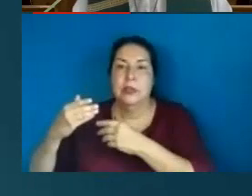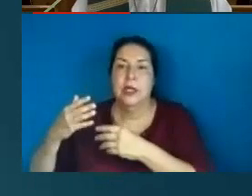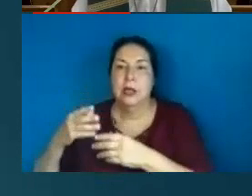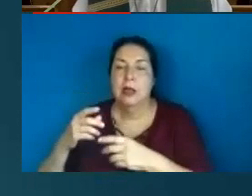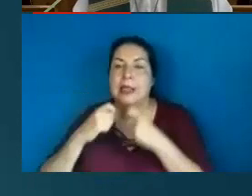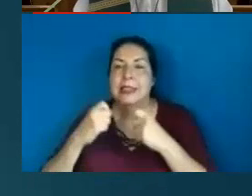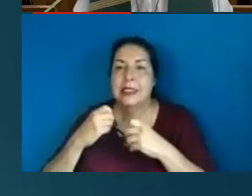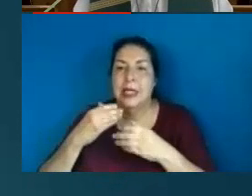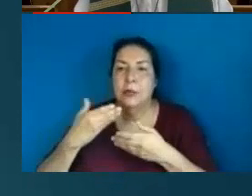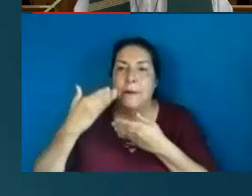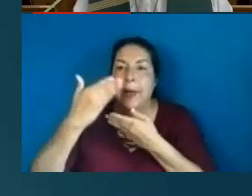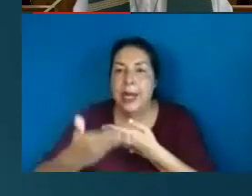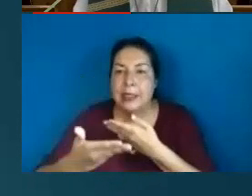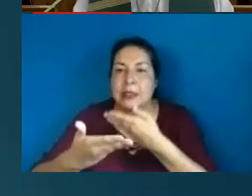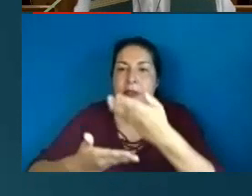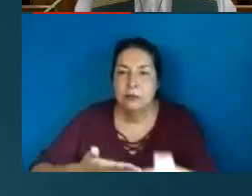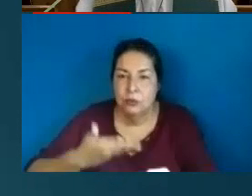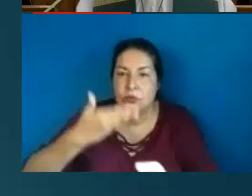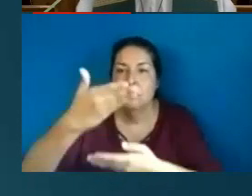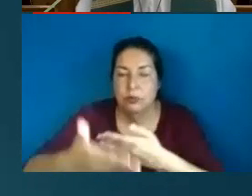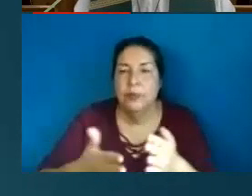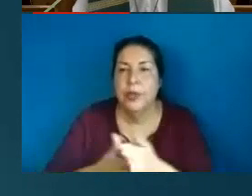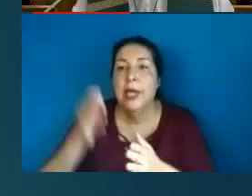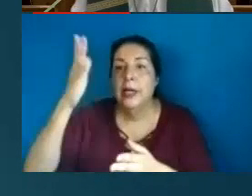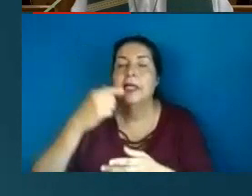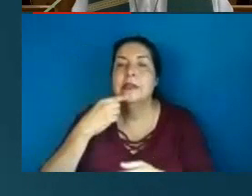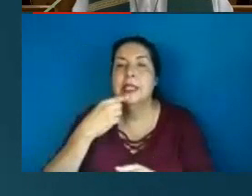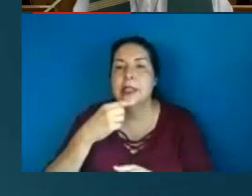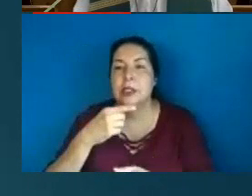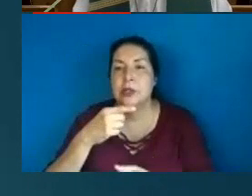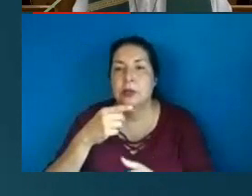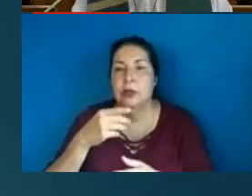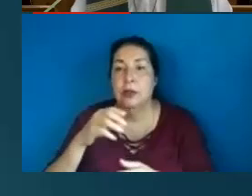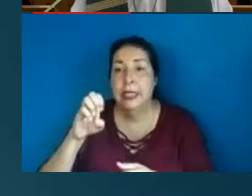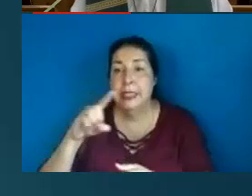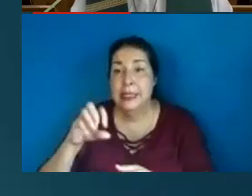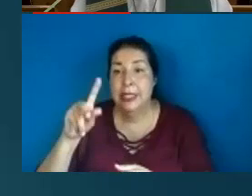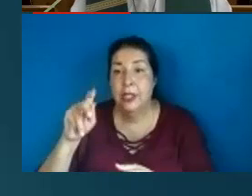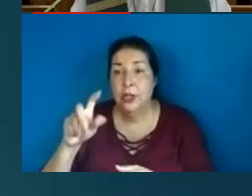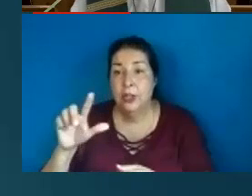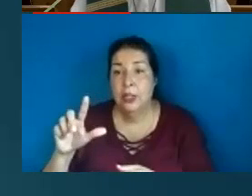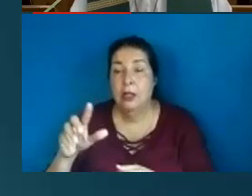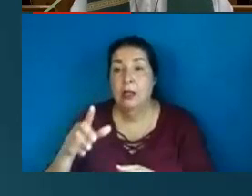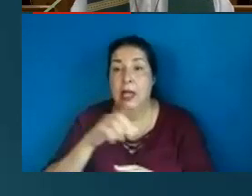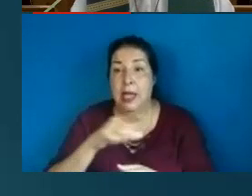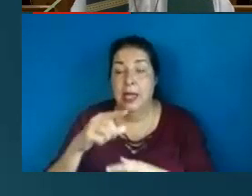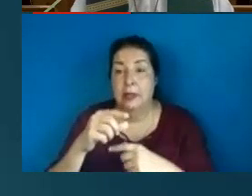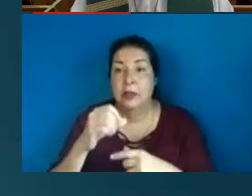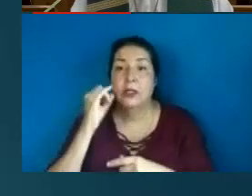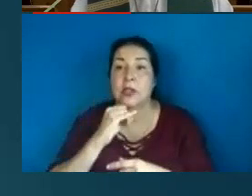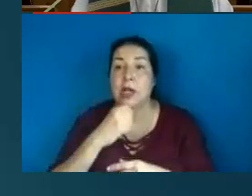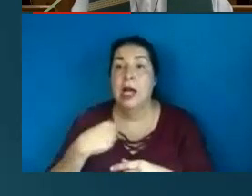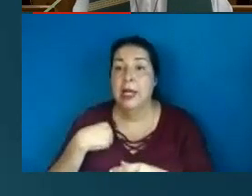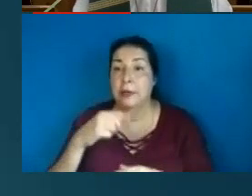Ten Commandments. God said to him and to the Israelites, "I am the Lord your God. I am a jealous